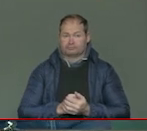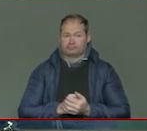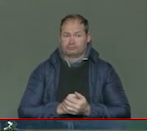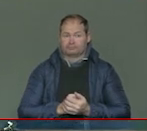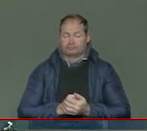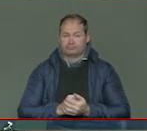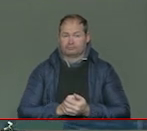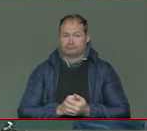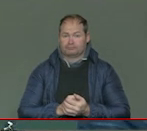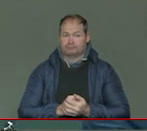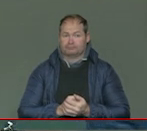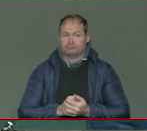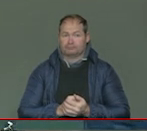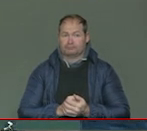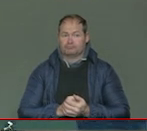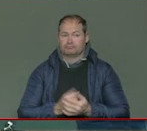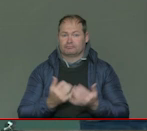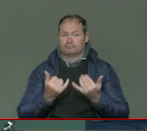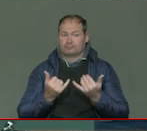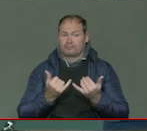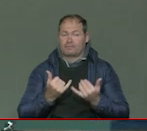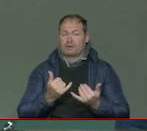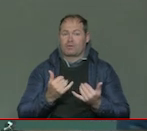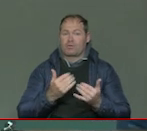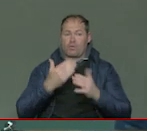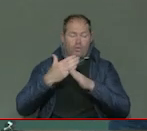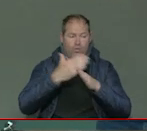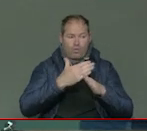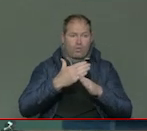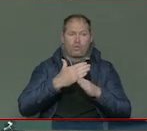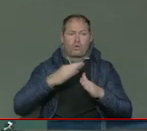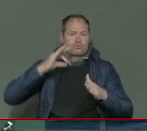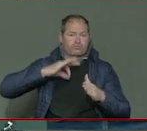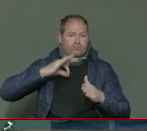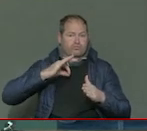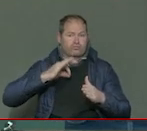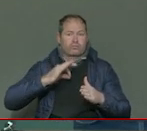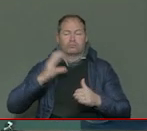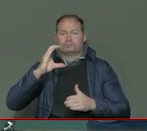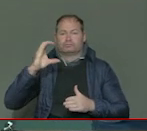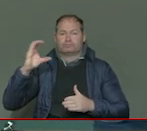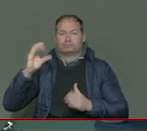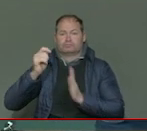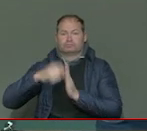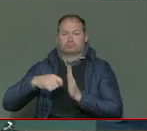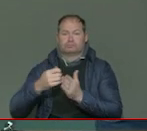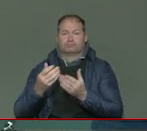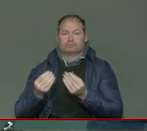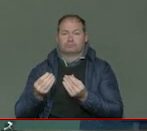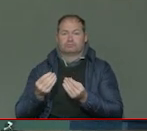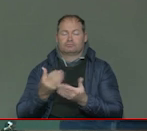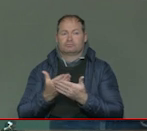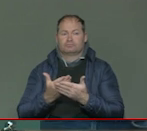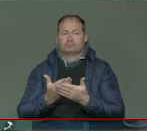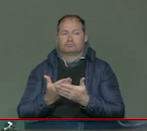You have to earn some money to have a credit card, because what is a credit card? You buy something, the bank pays that business, and you